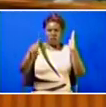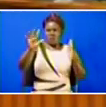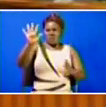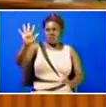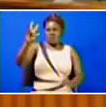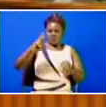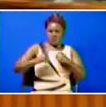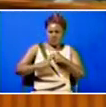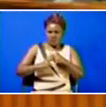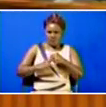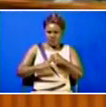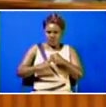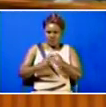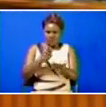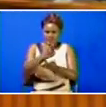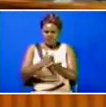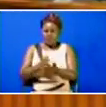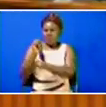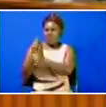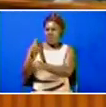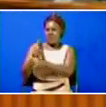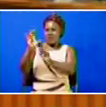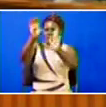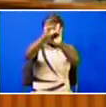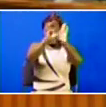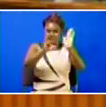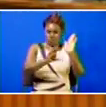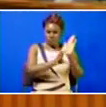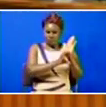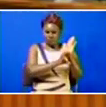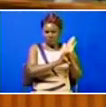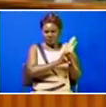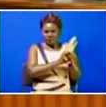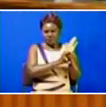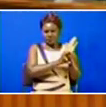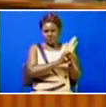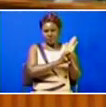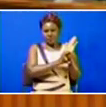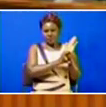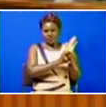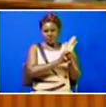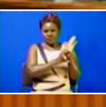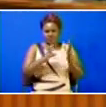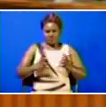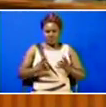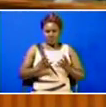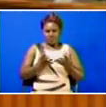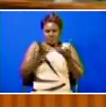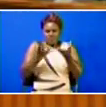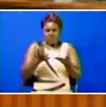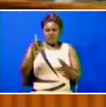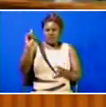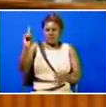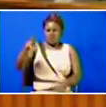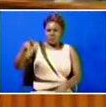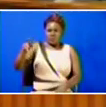157, sub-article 11 of the Constitution, is expressed on how the DPP